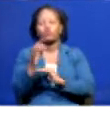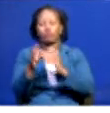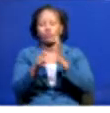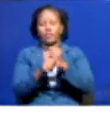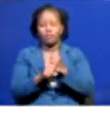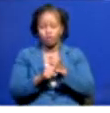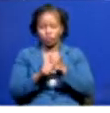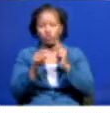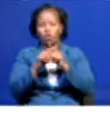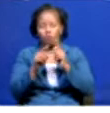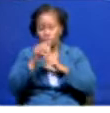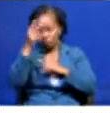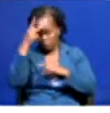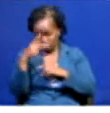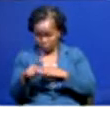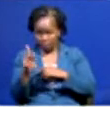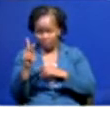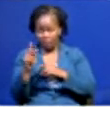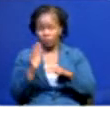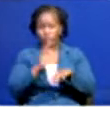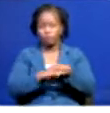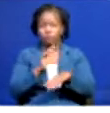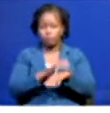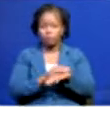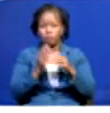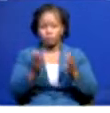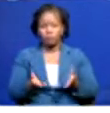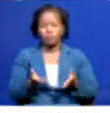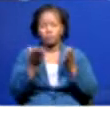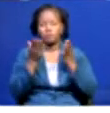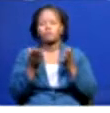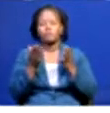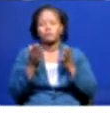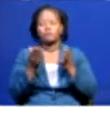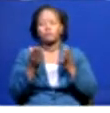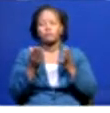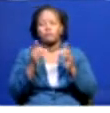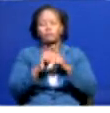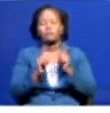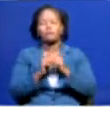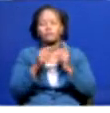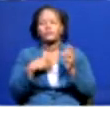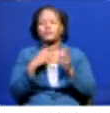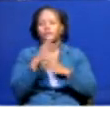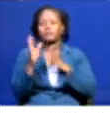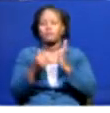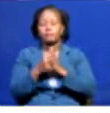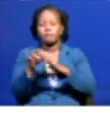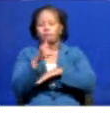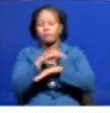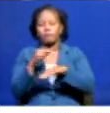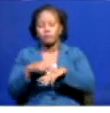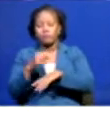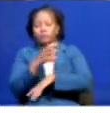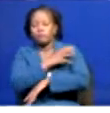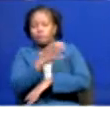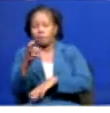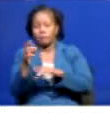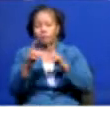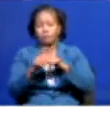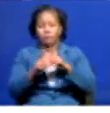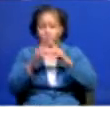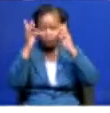organizations and policy necessary to enhance and harness available national capacity and to